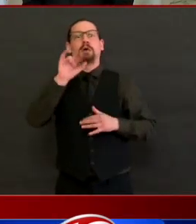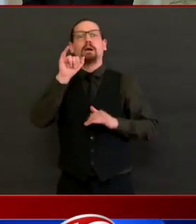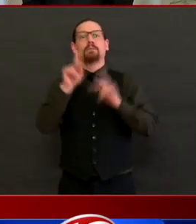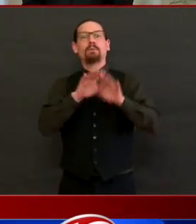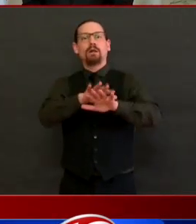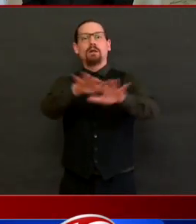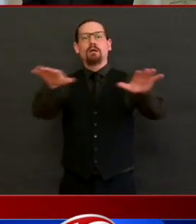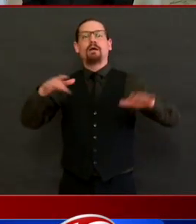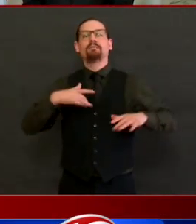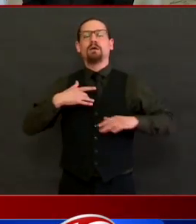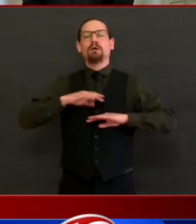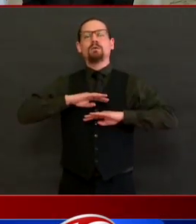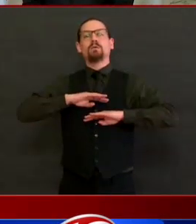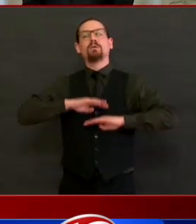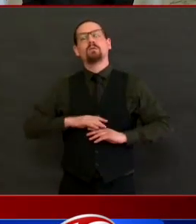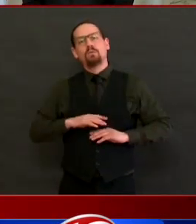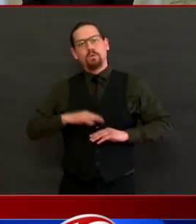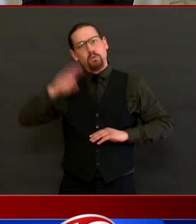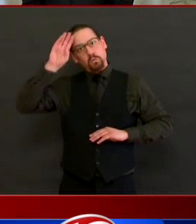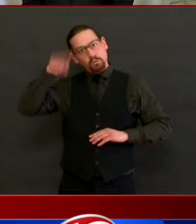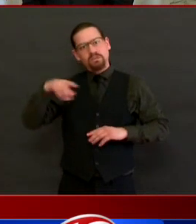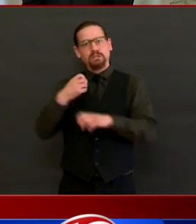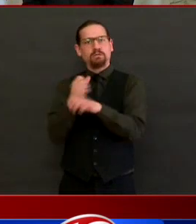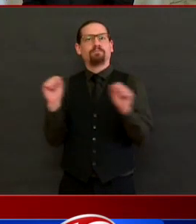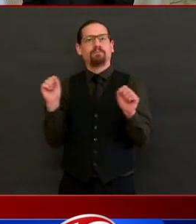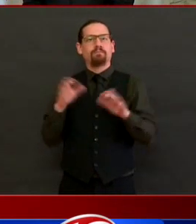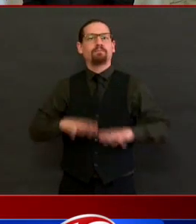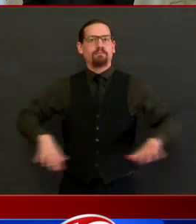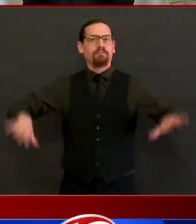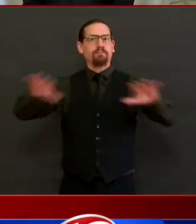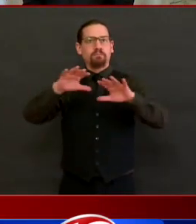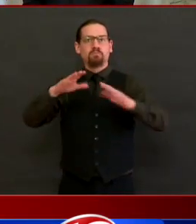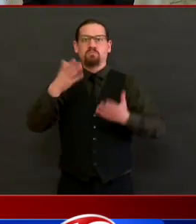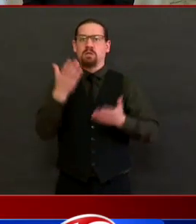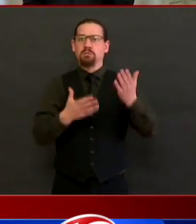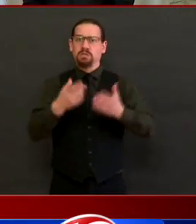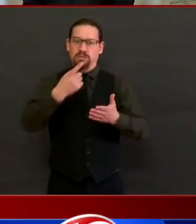time next week, I have even more options to share.